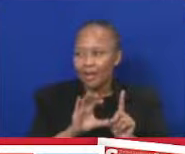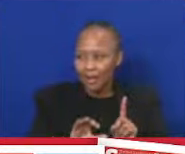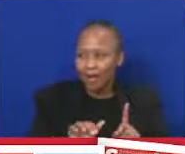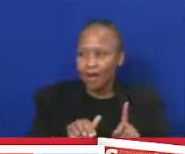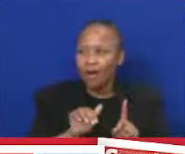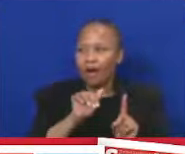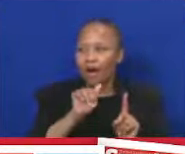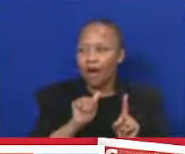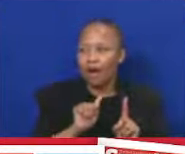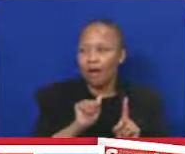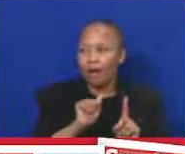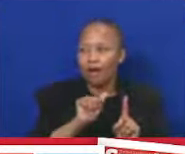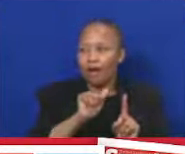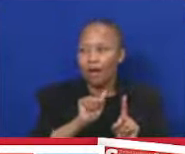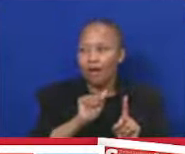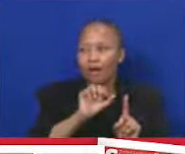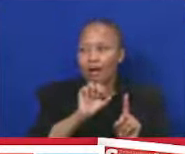in Centurion.